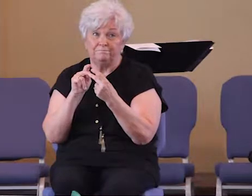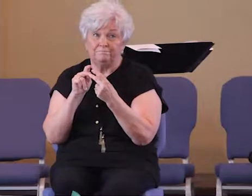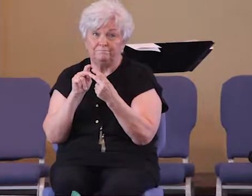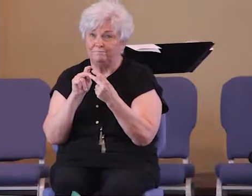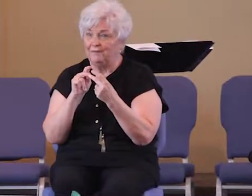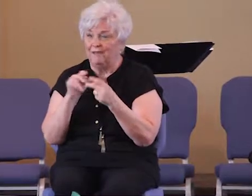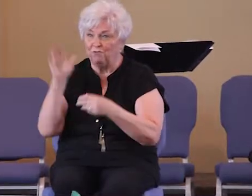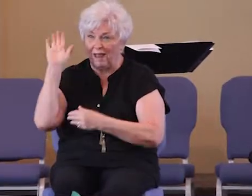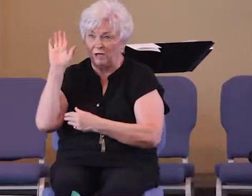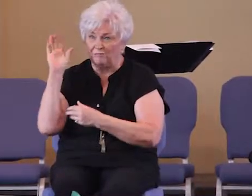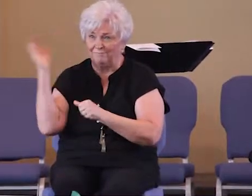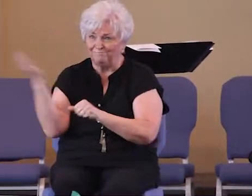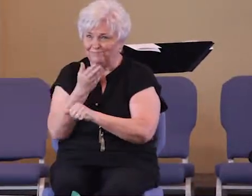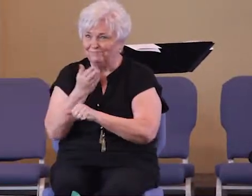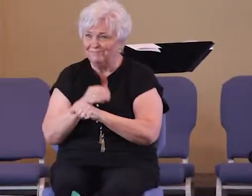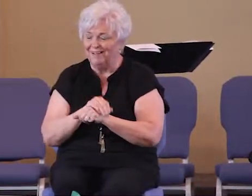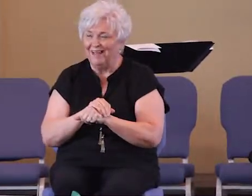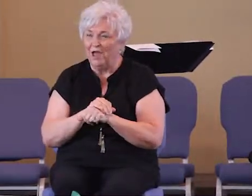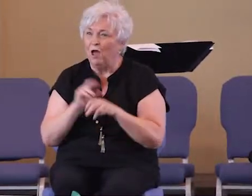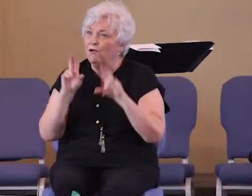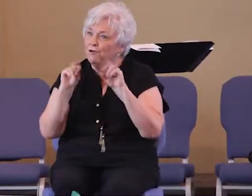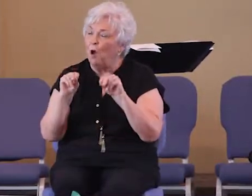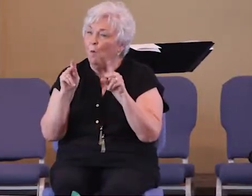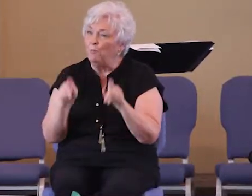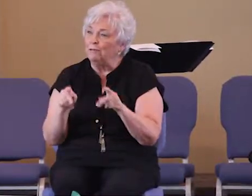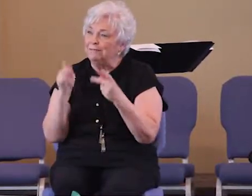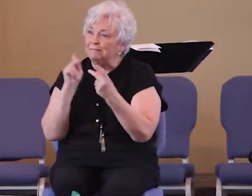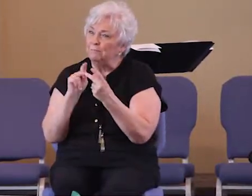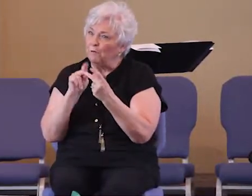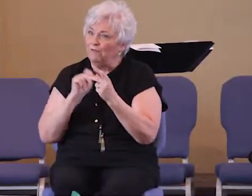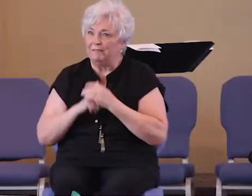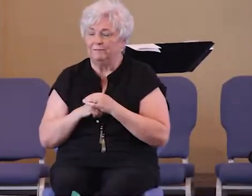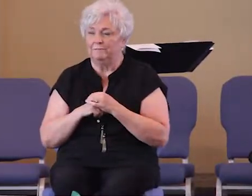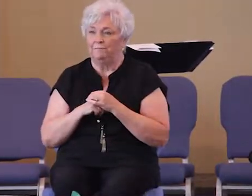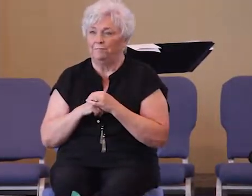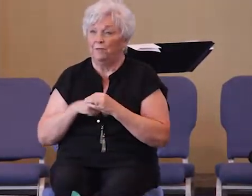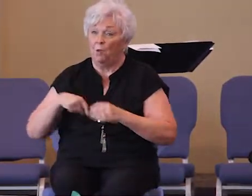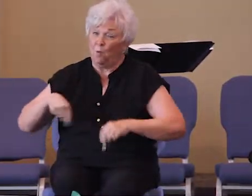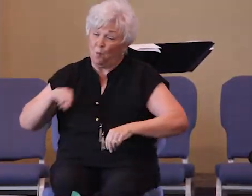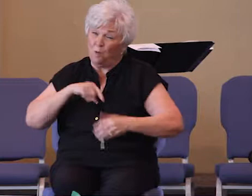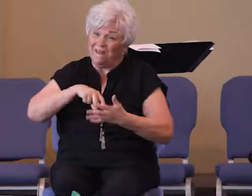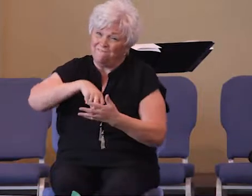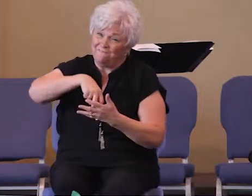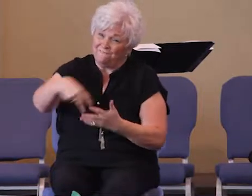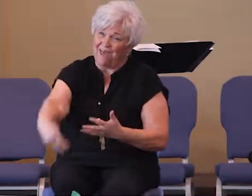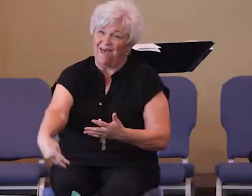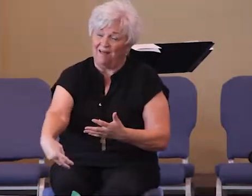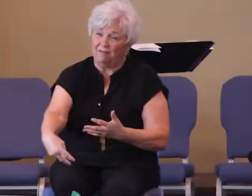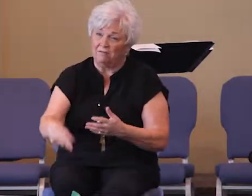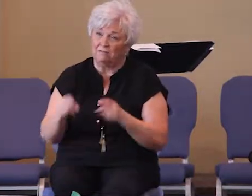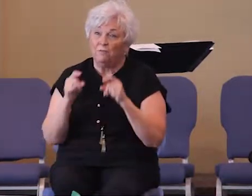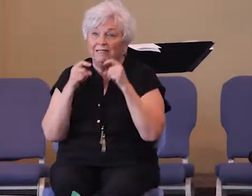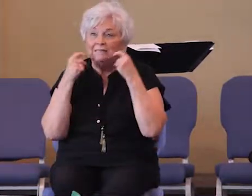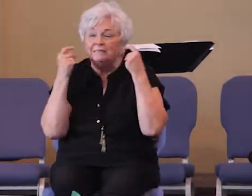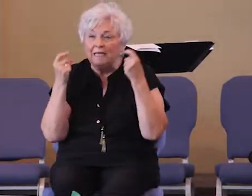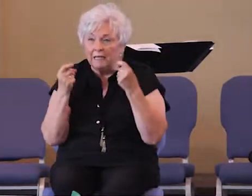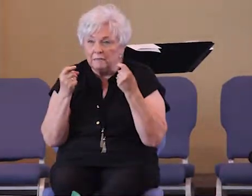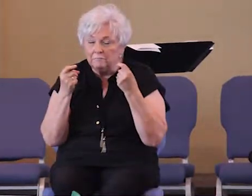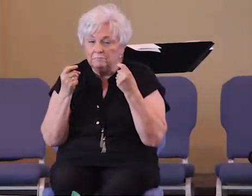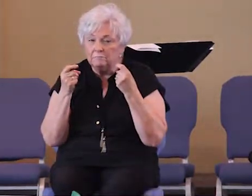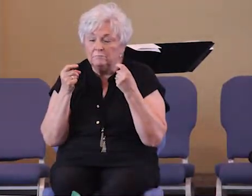off. No one's perfect. So we fail. We sin. We